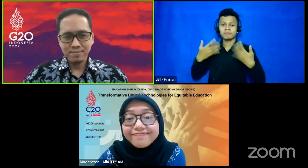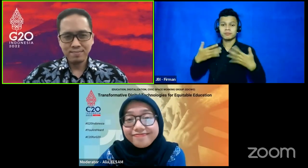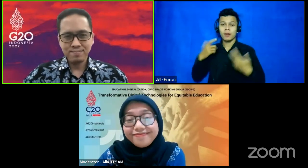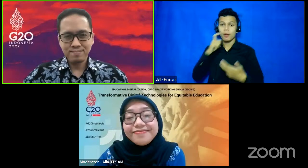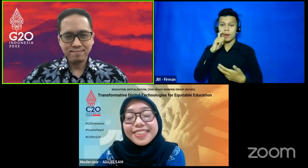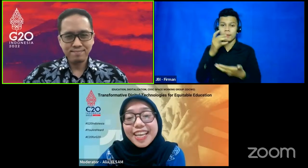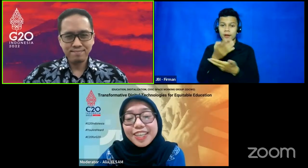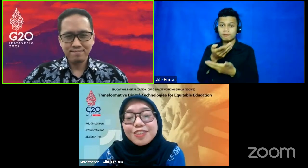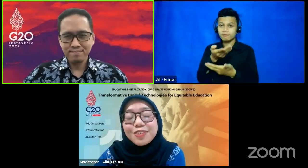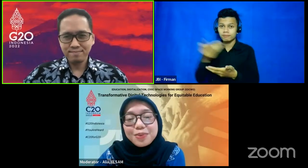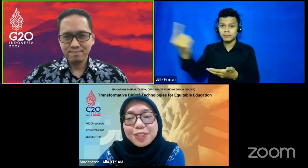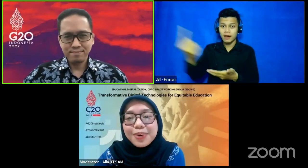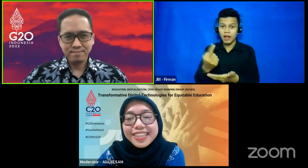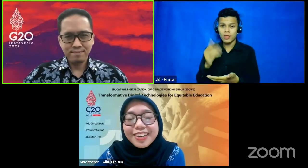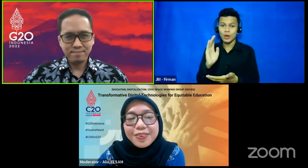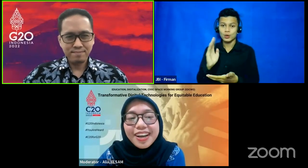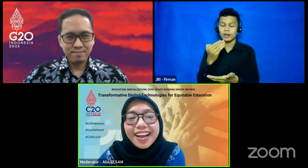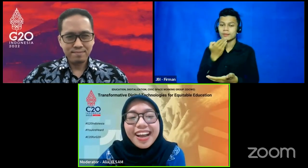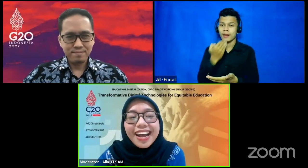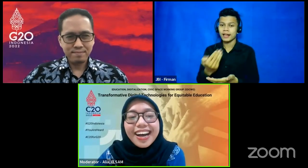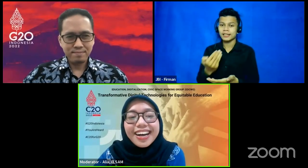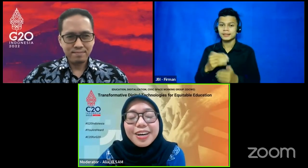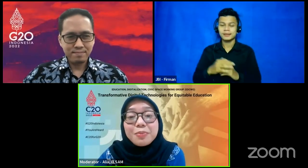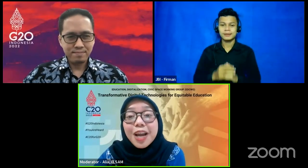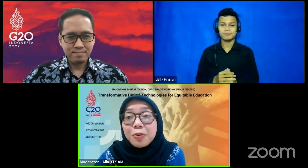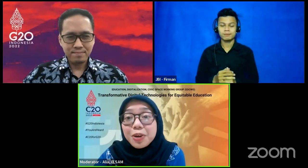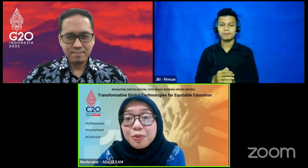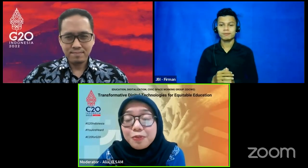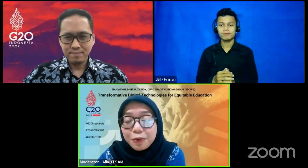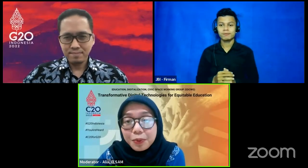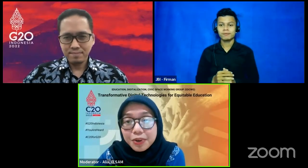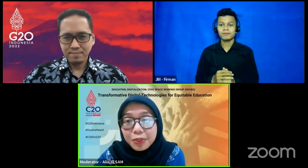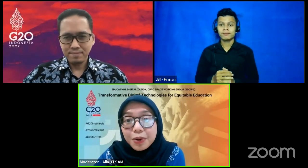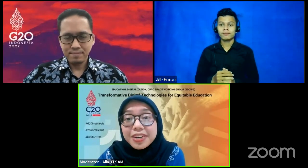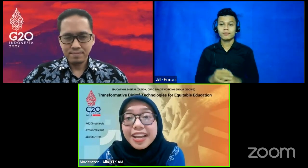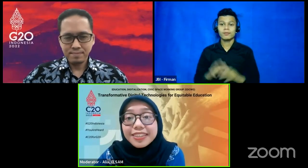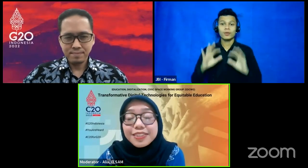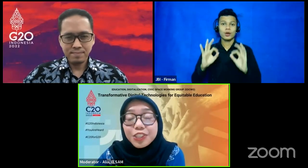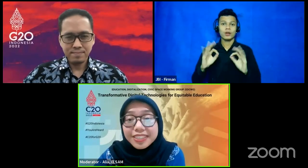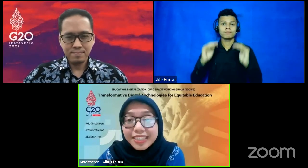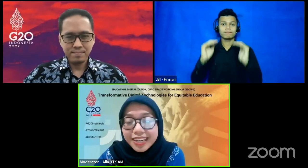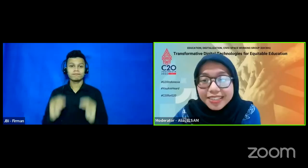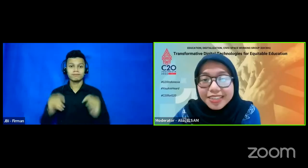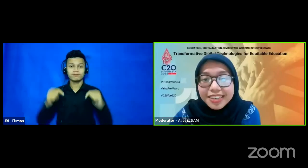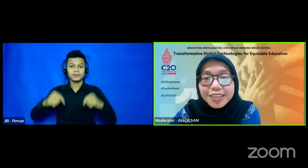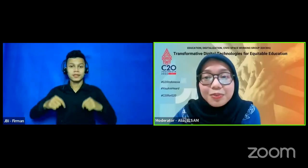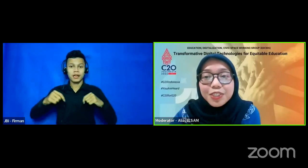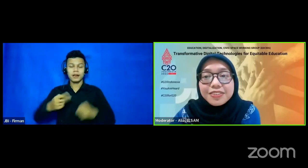much. Thank you so much, Pak Nino. Now we are moving forward to our next